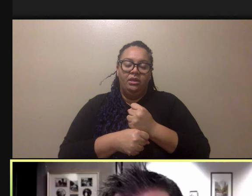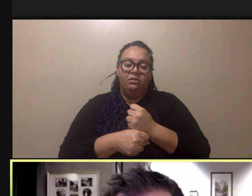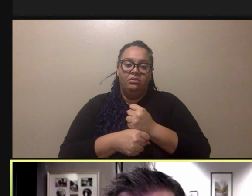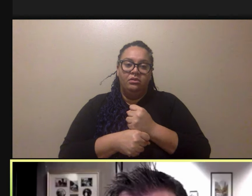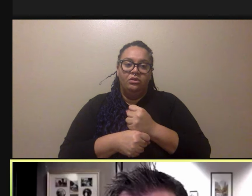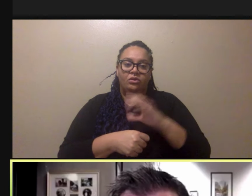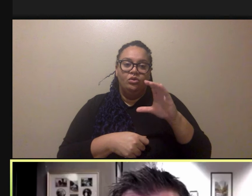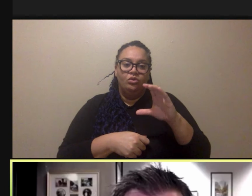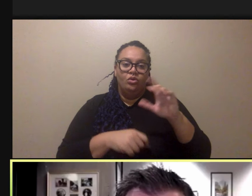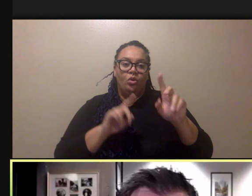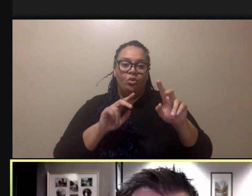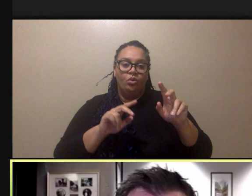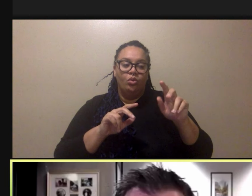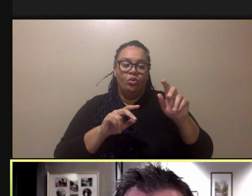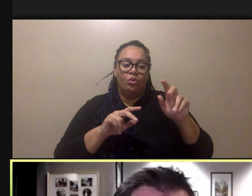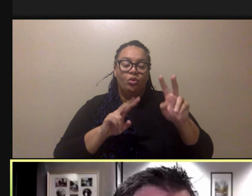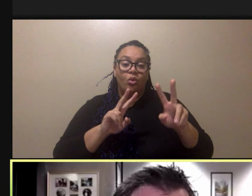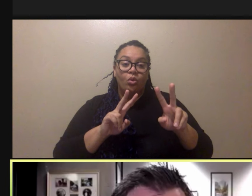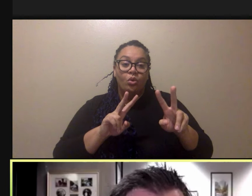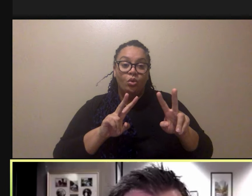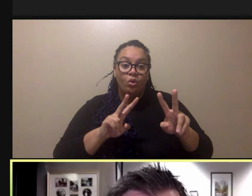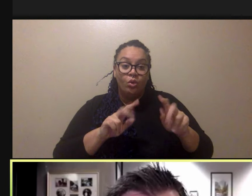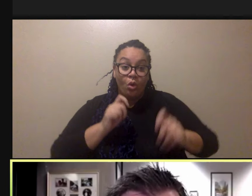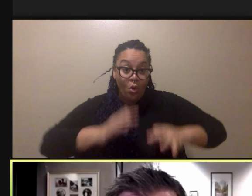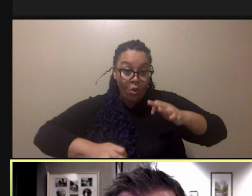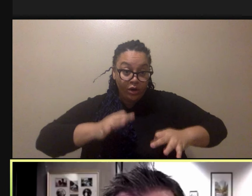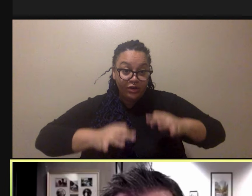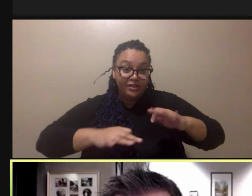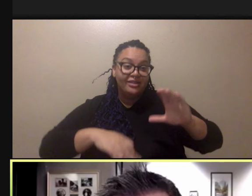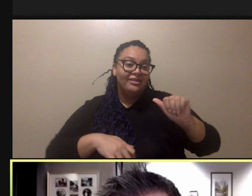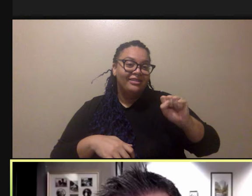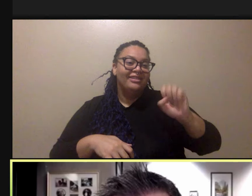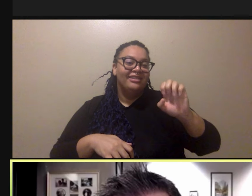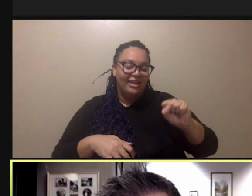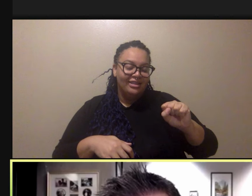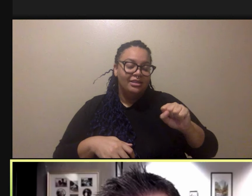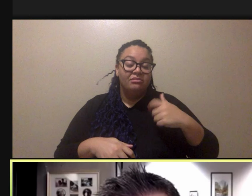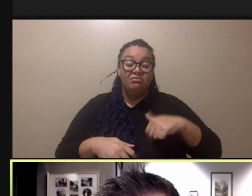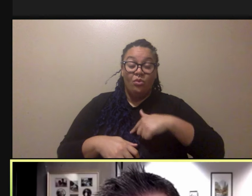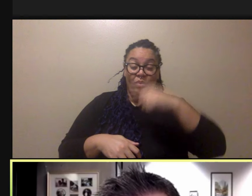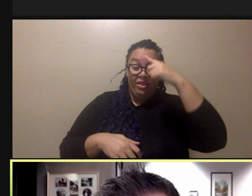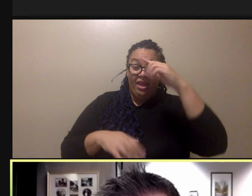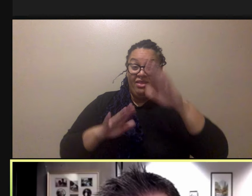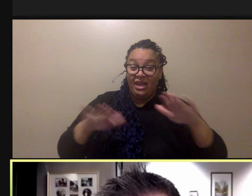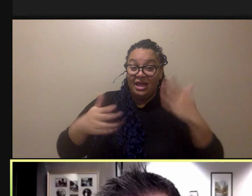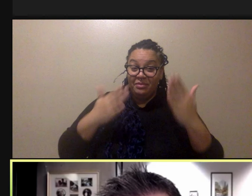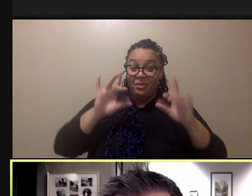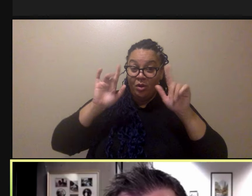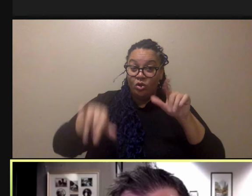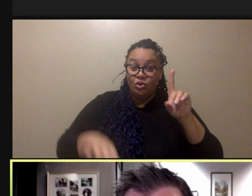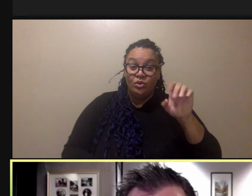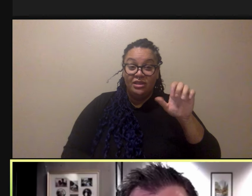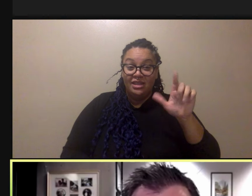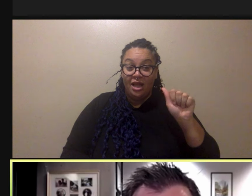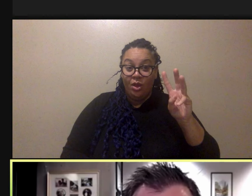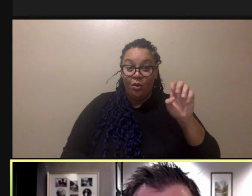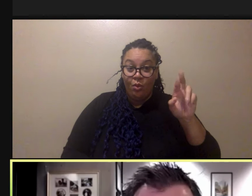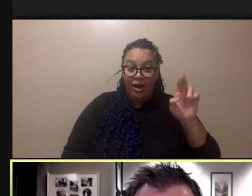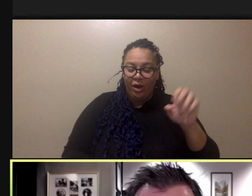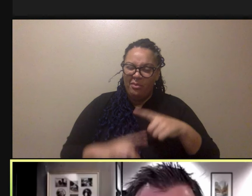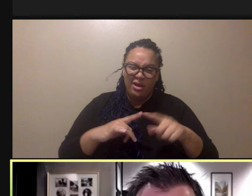his kids may have gone to Delaware and New York, but we don't really know. So his life kind